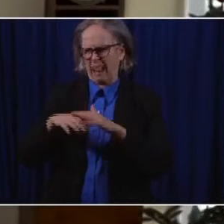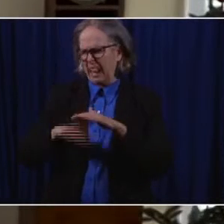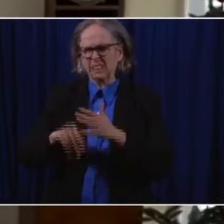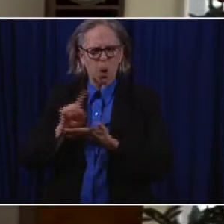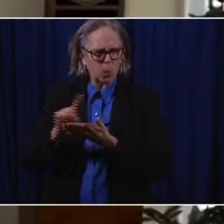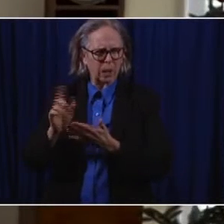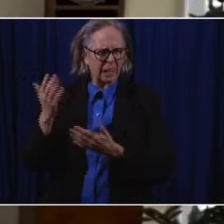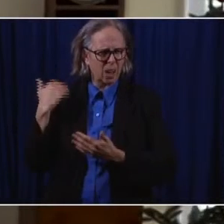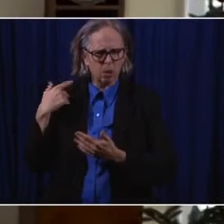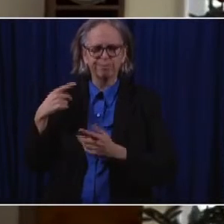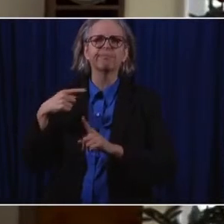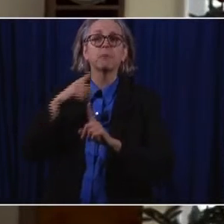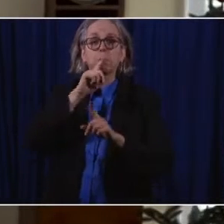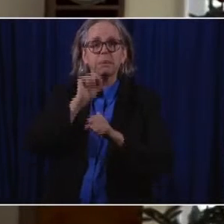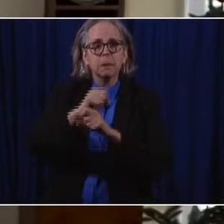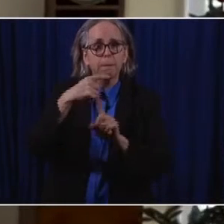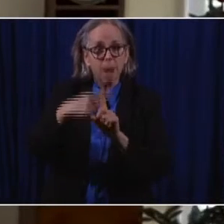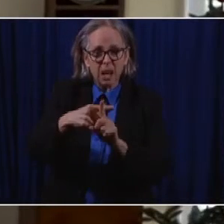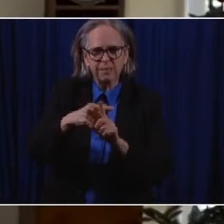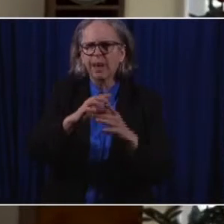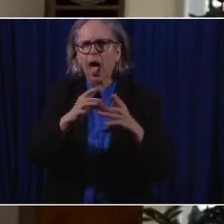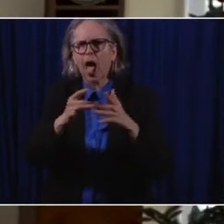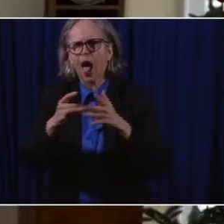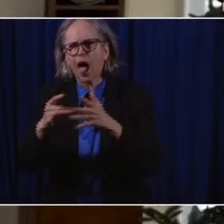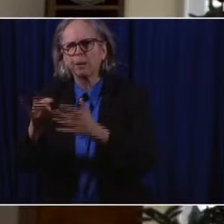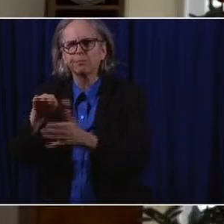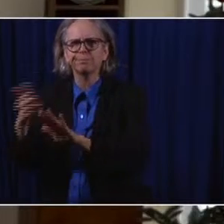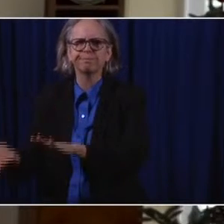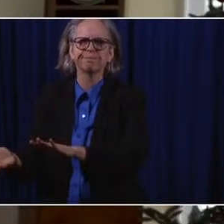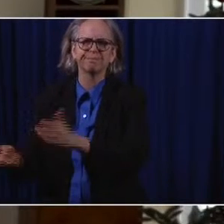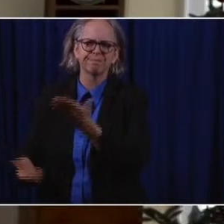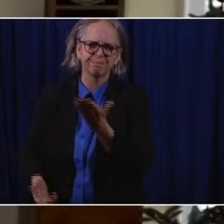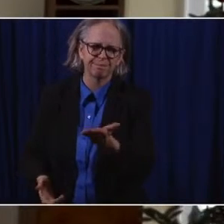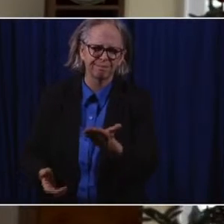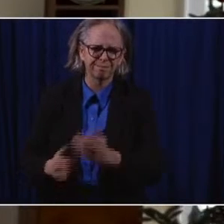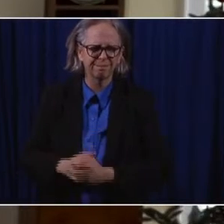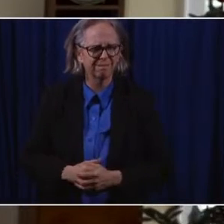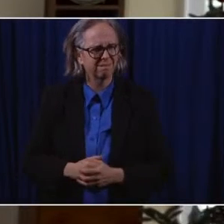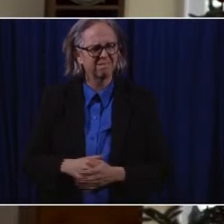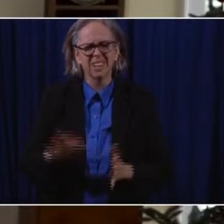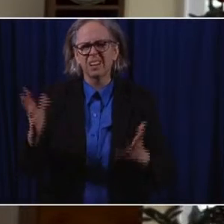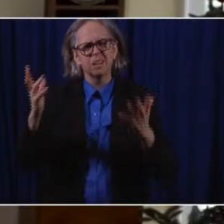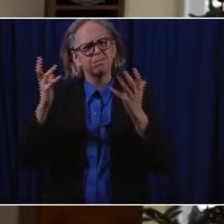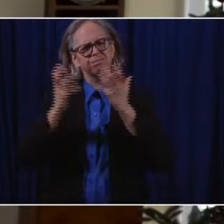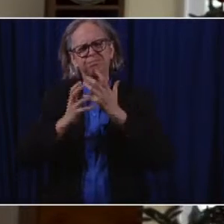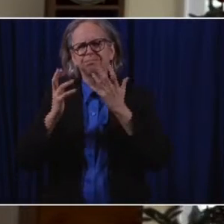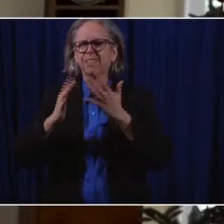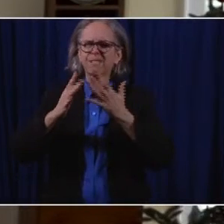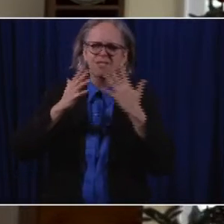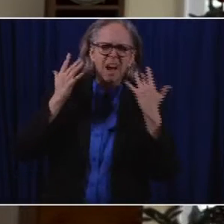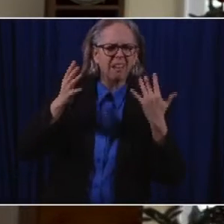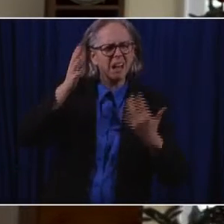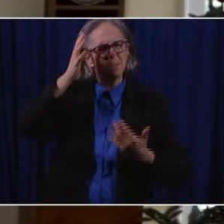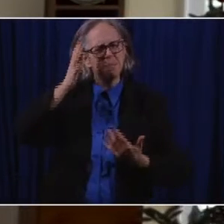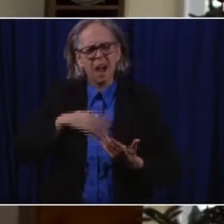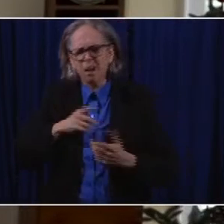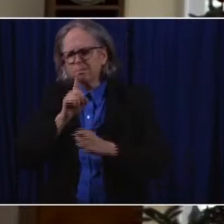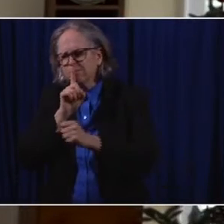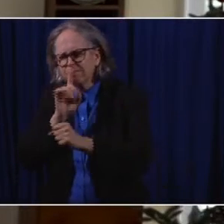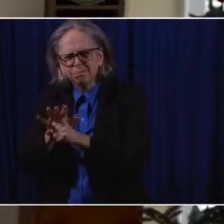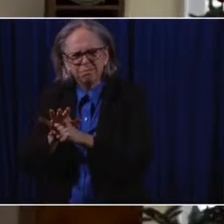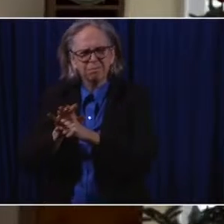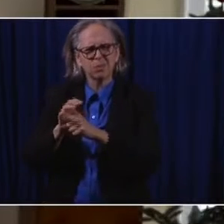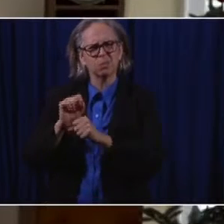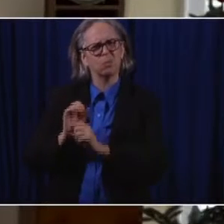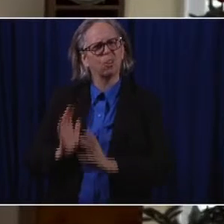that Officer Keith was dedicated, very, very well liked, very, very well respected. Leaves